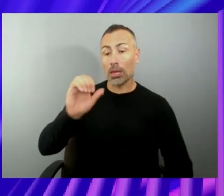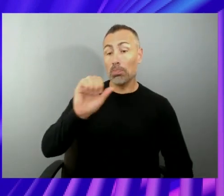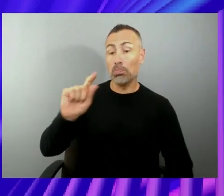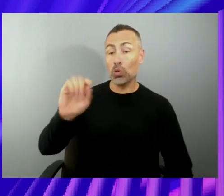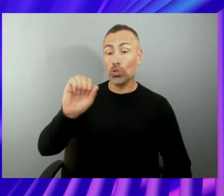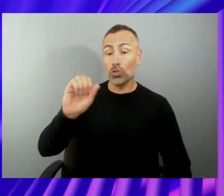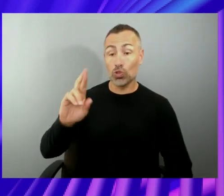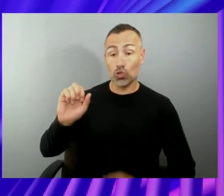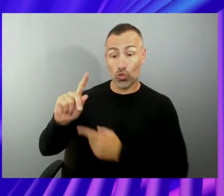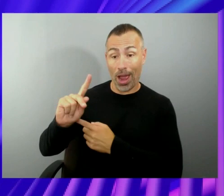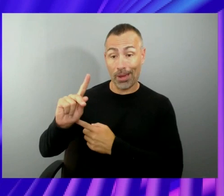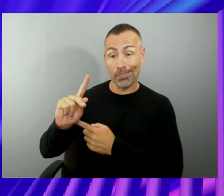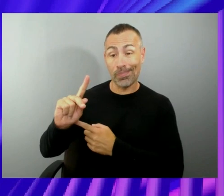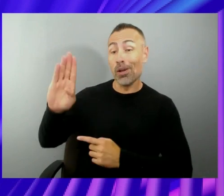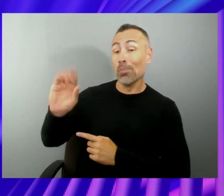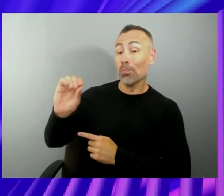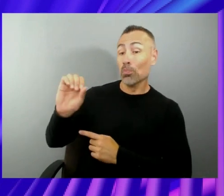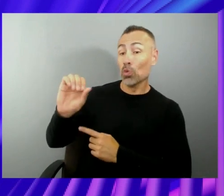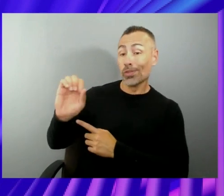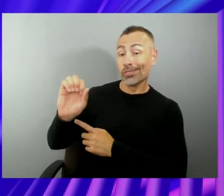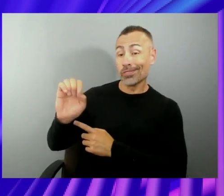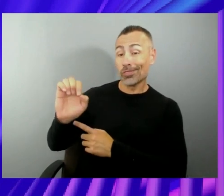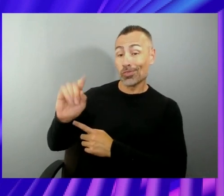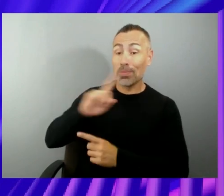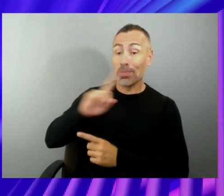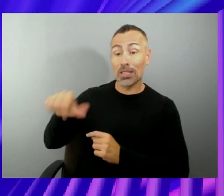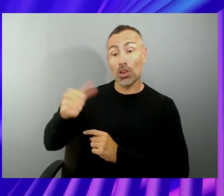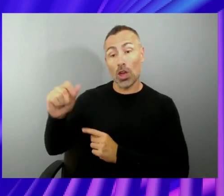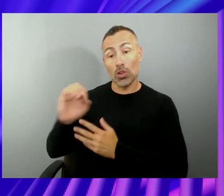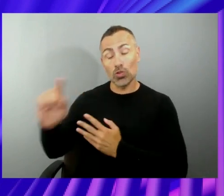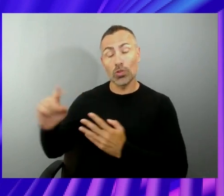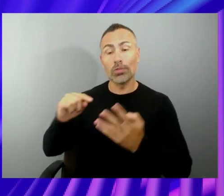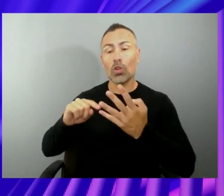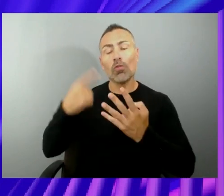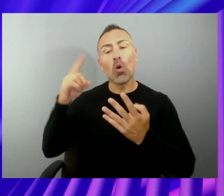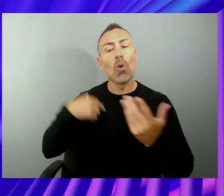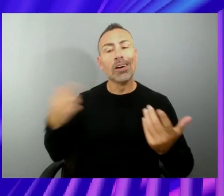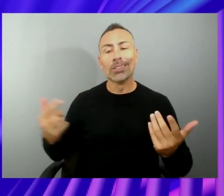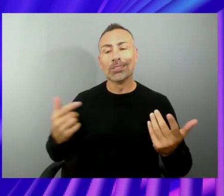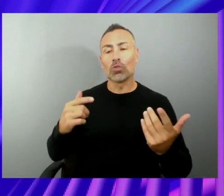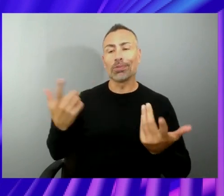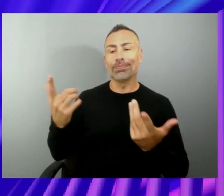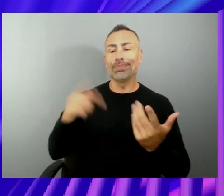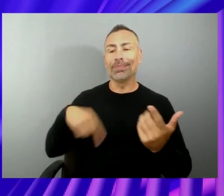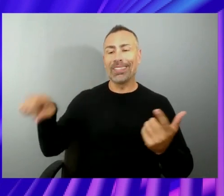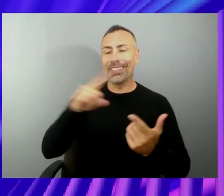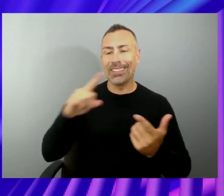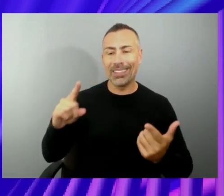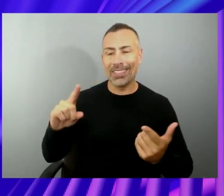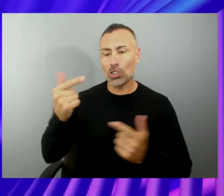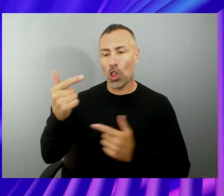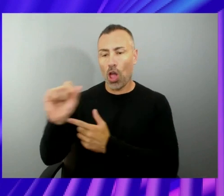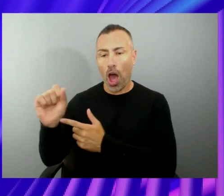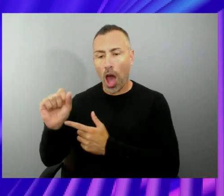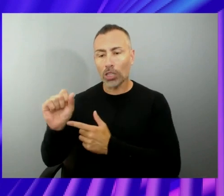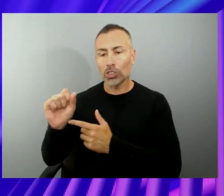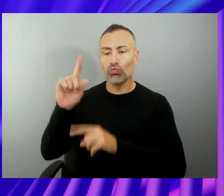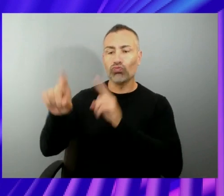at Reinforce that helps you query these logs. But then rounding it out, the playbook response